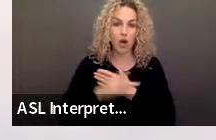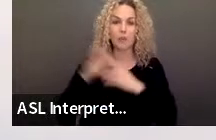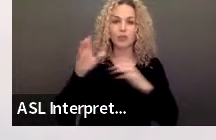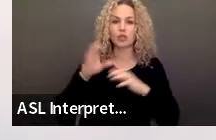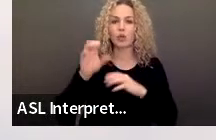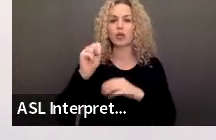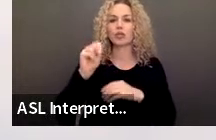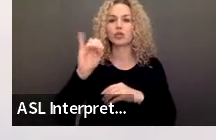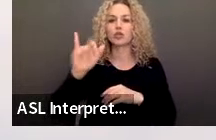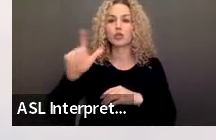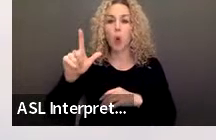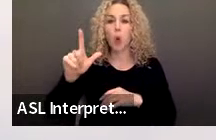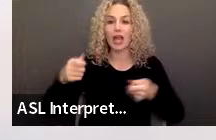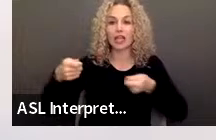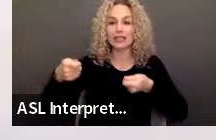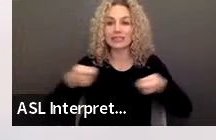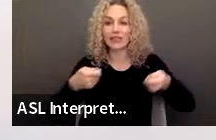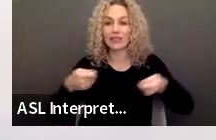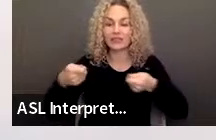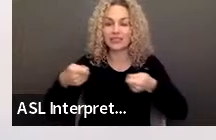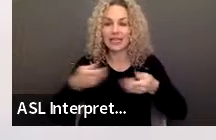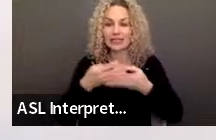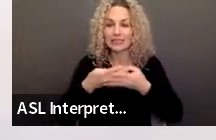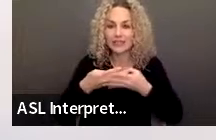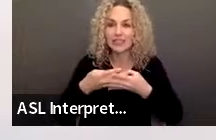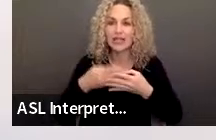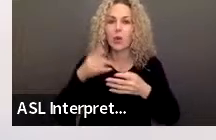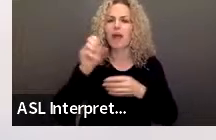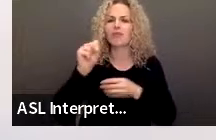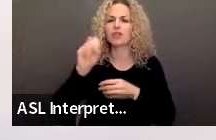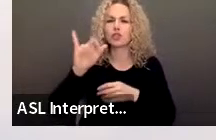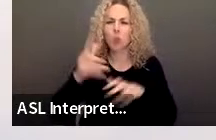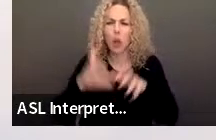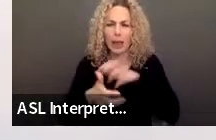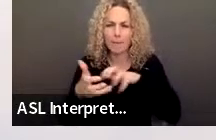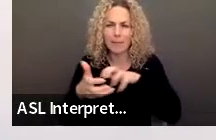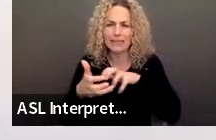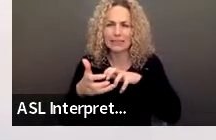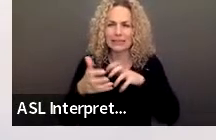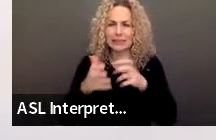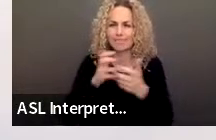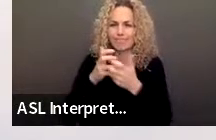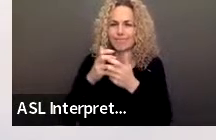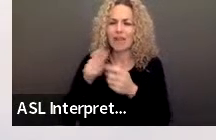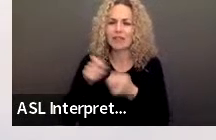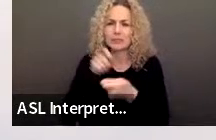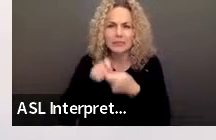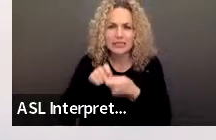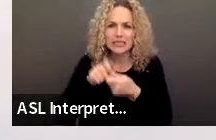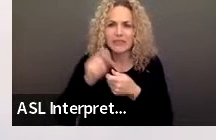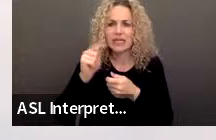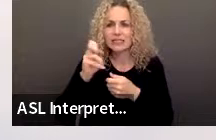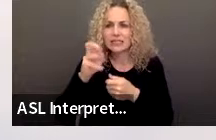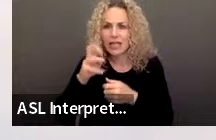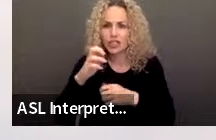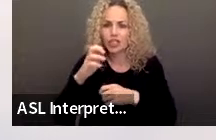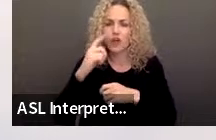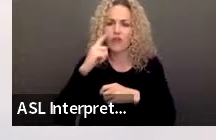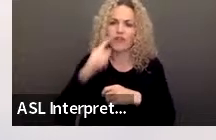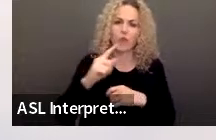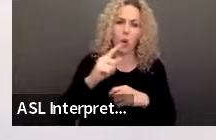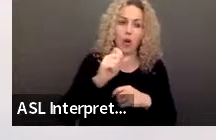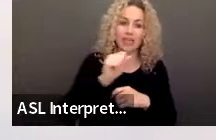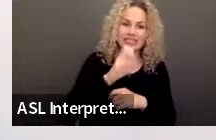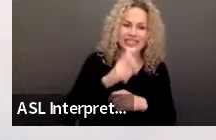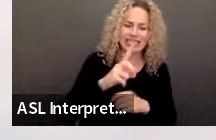soil sifting. We take soil mixes and they have to be a certain texture for seeds versus for potting.